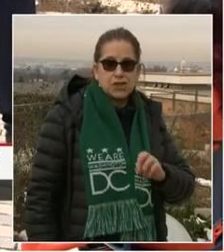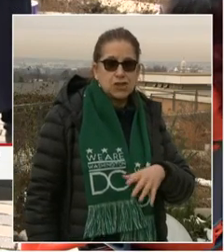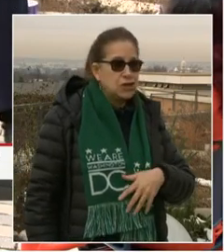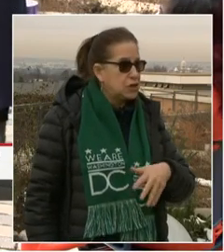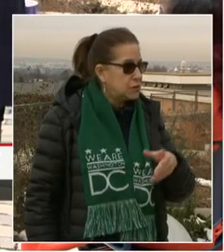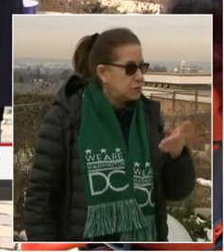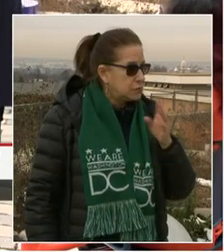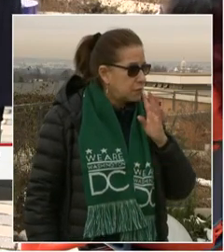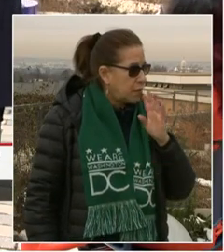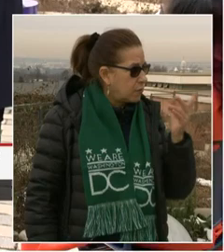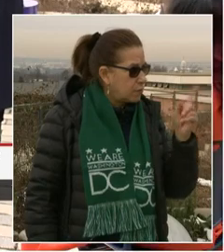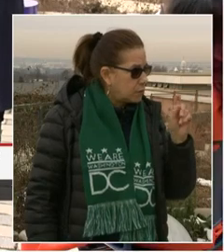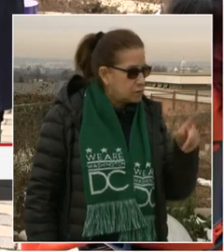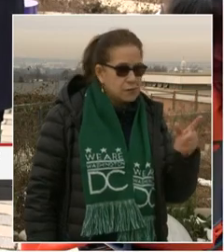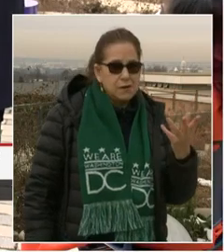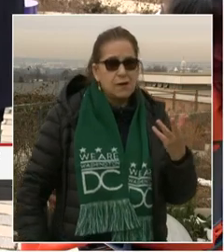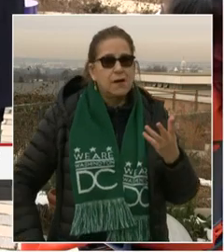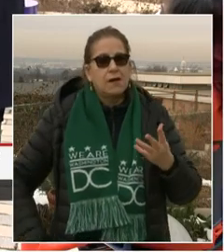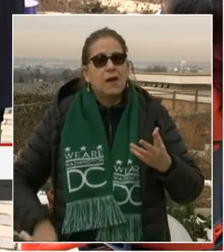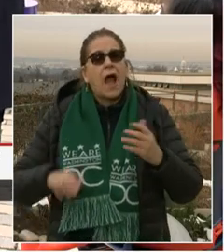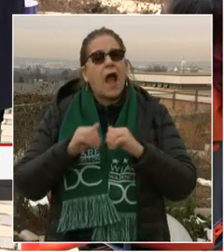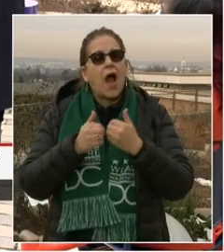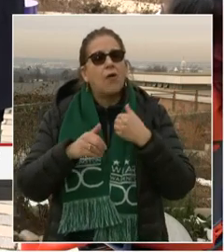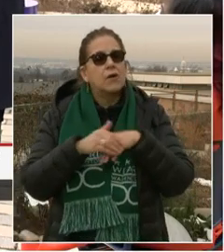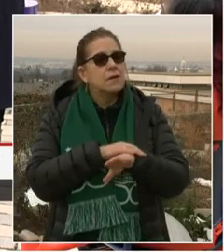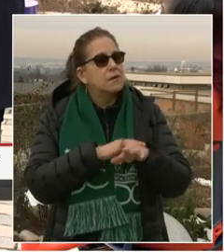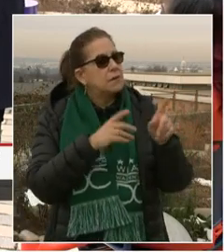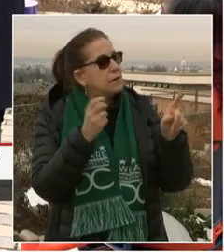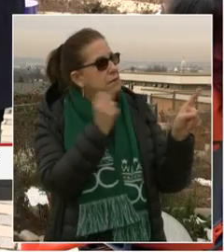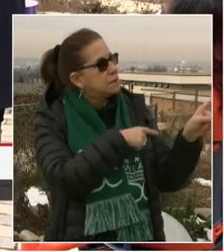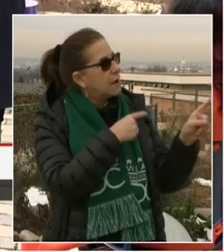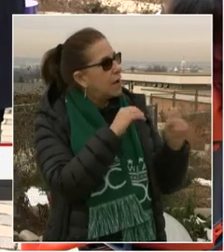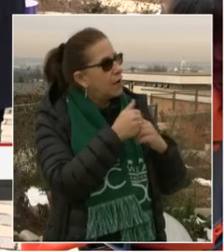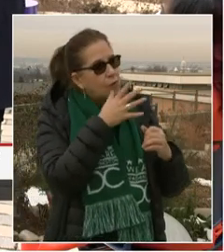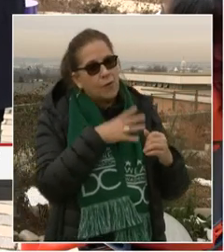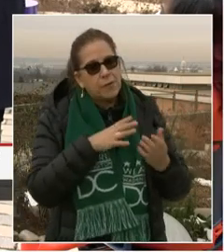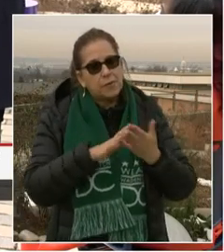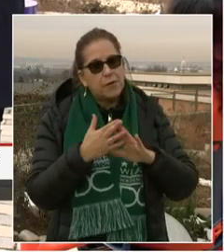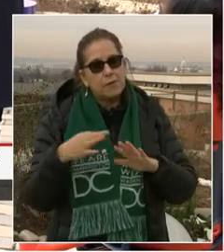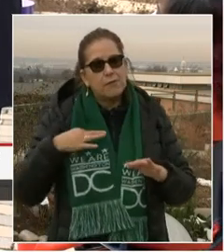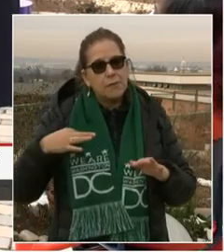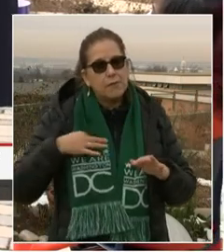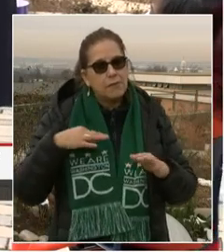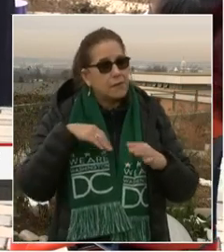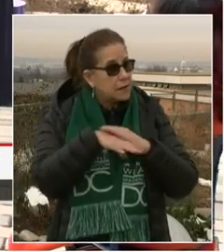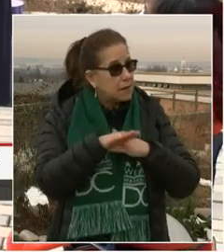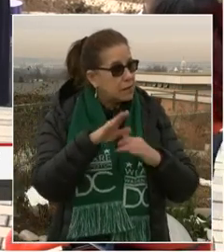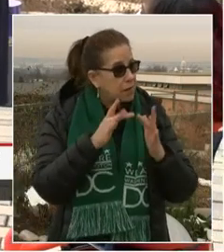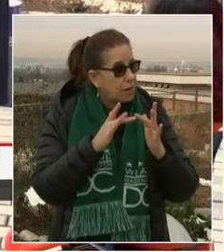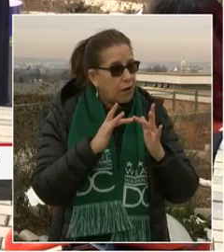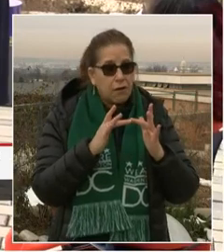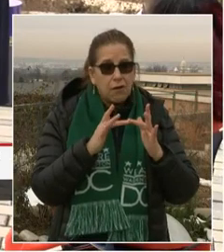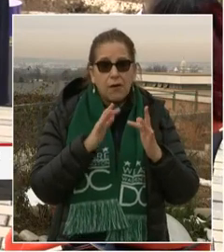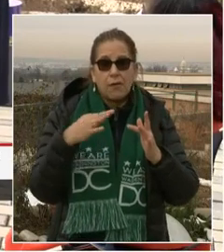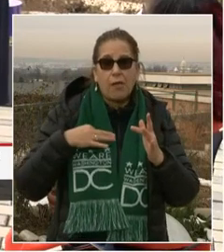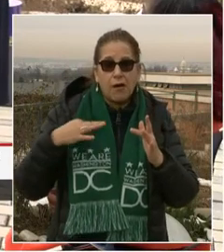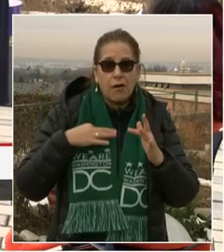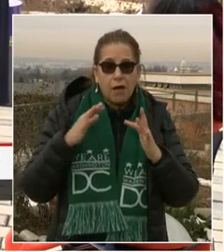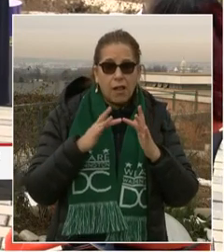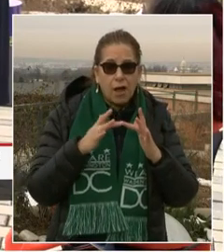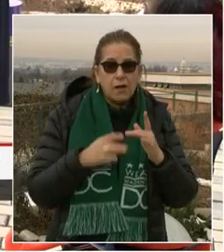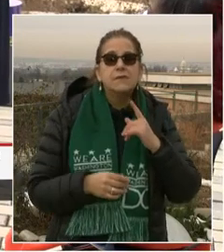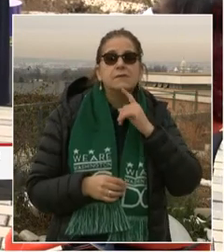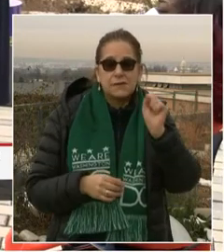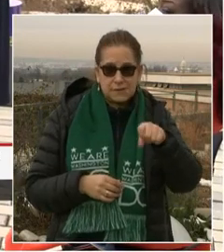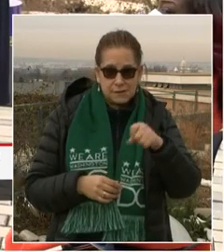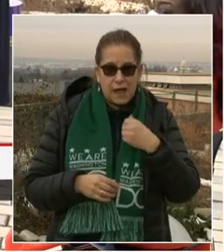website. Enrollment can be completed through a secure online platform that we'll make available. We are slated to begin enrollment in February of this